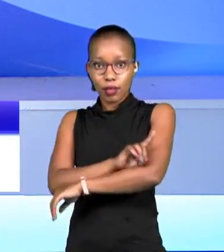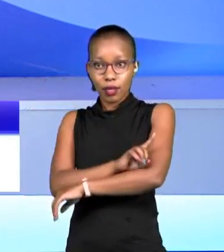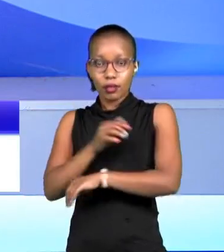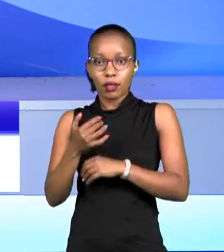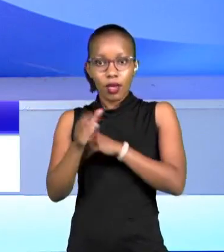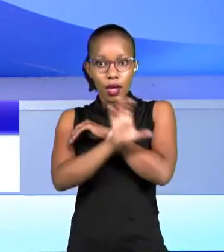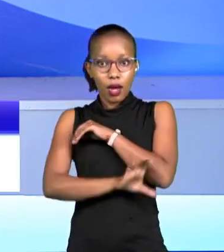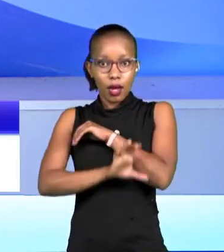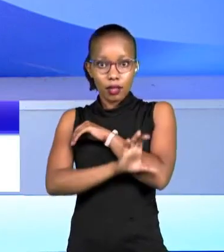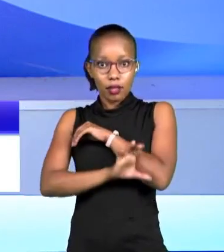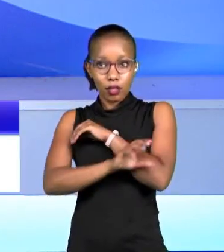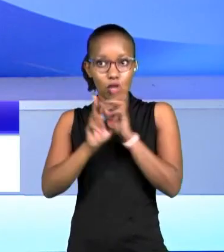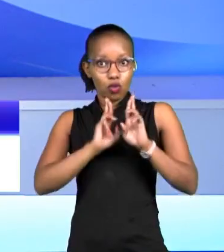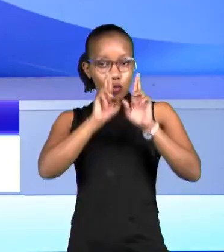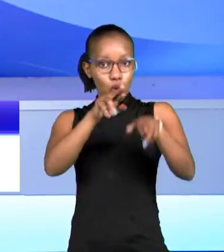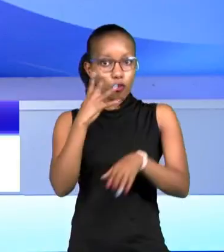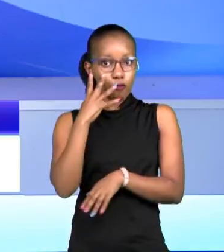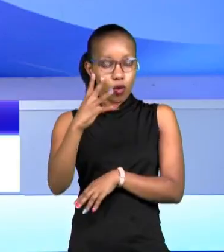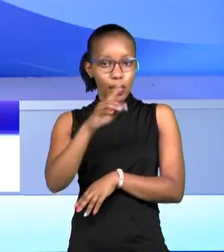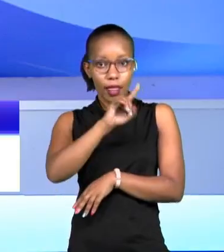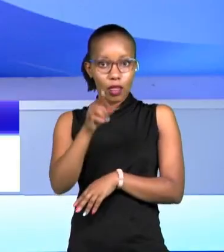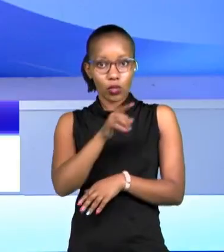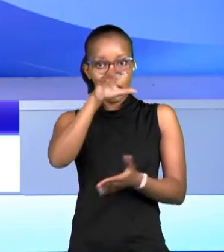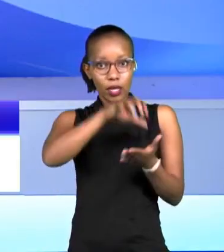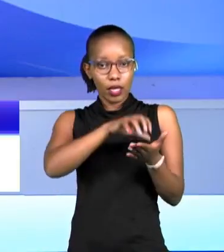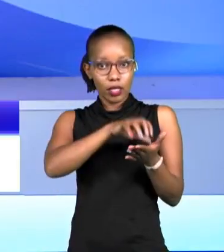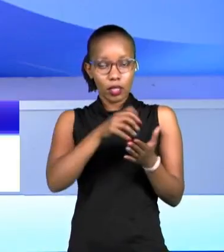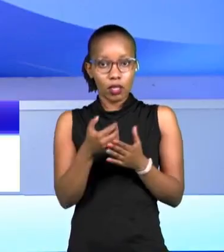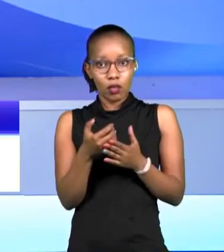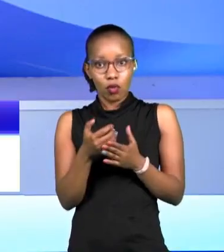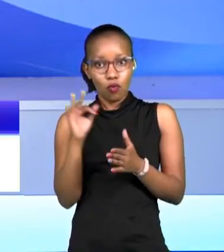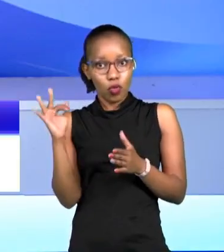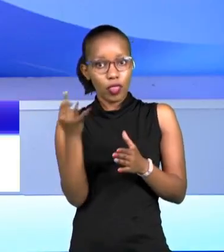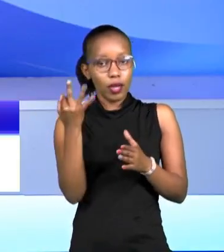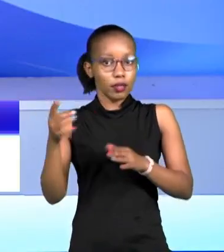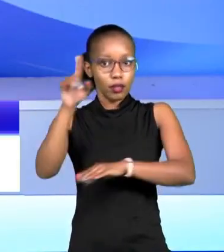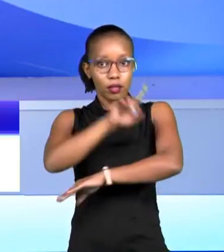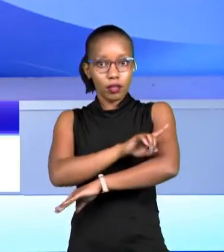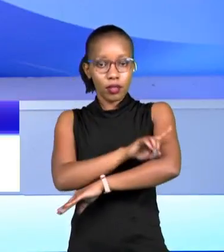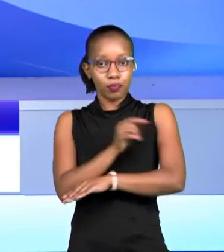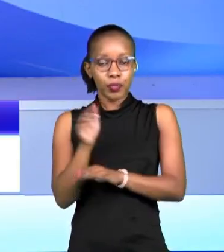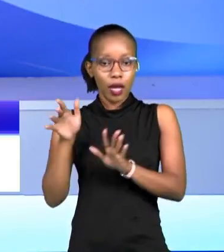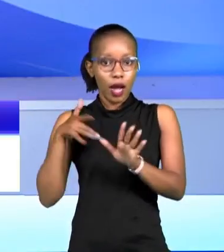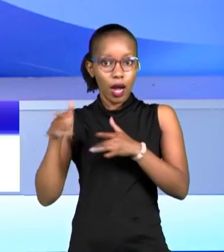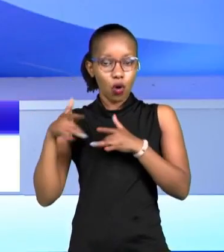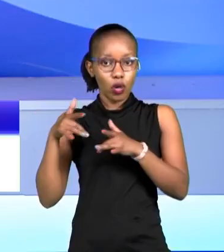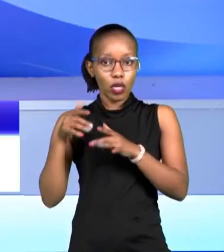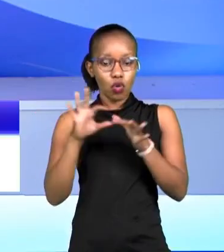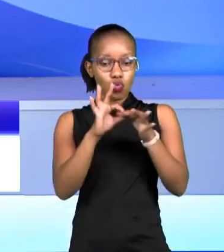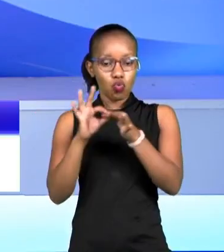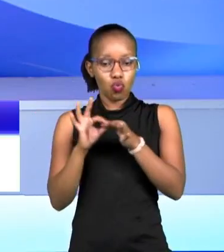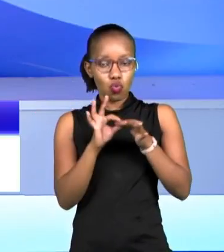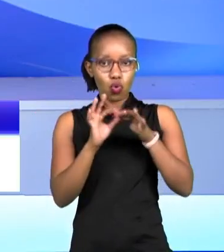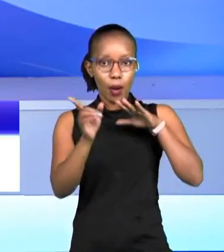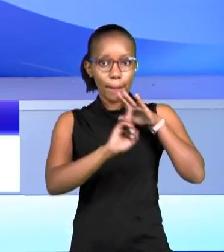country registered over 400,000 new COVID-19 cases for a third consecutive day. This according to the Union Ministry